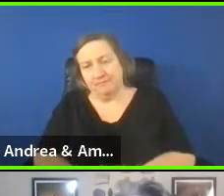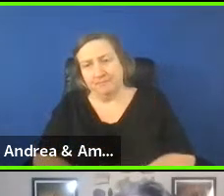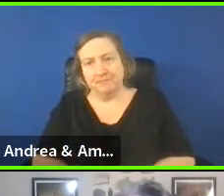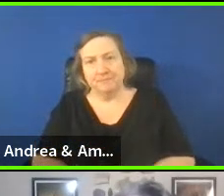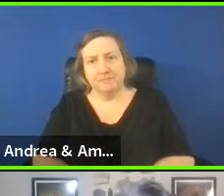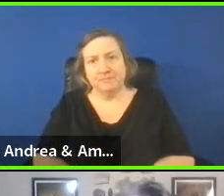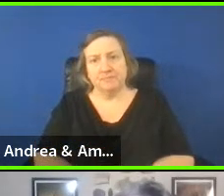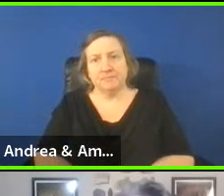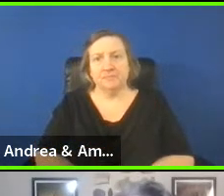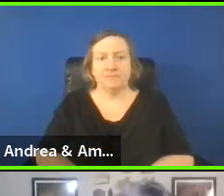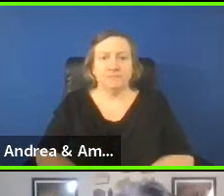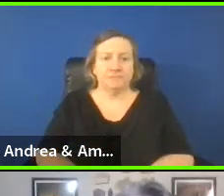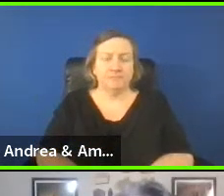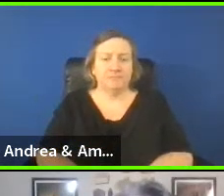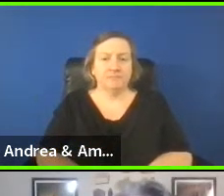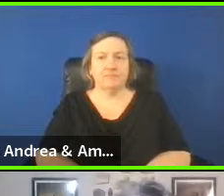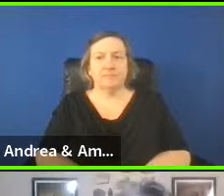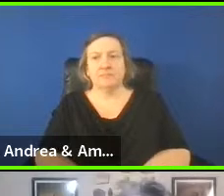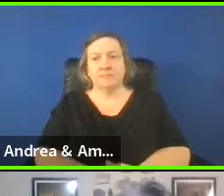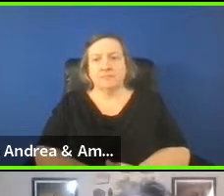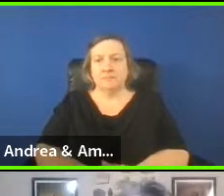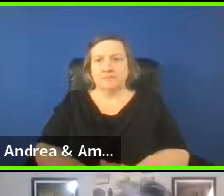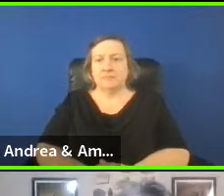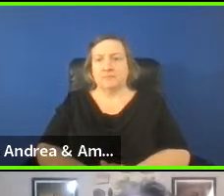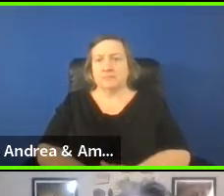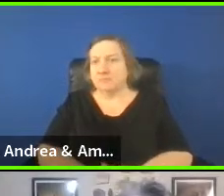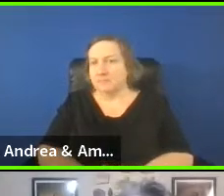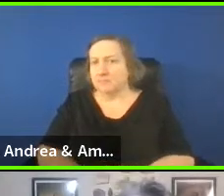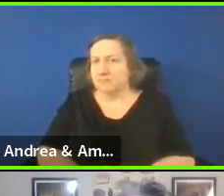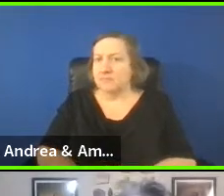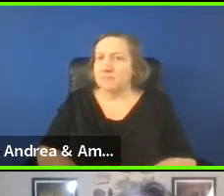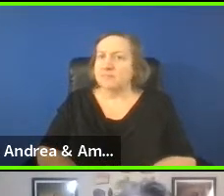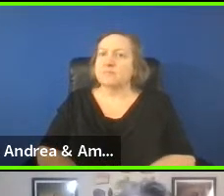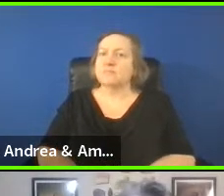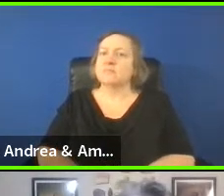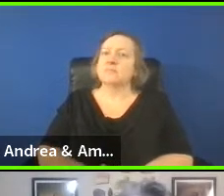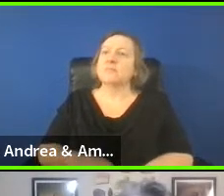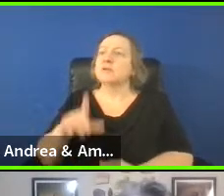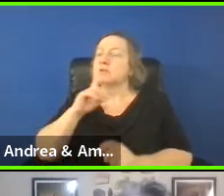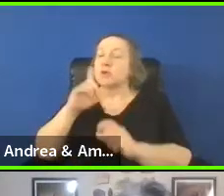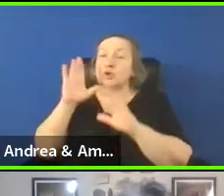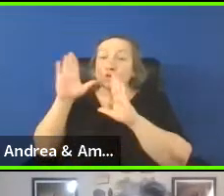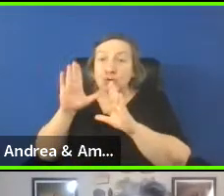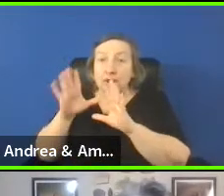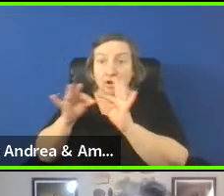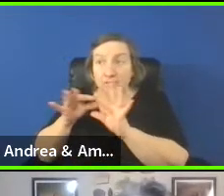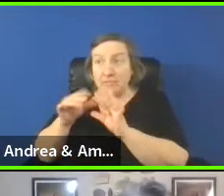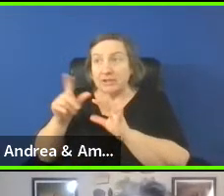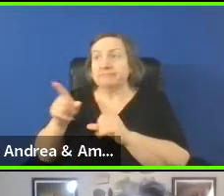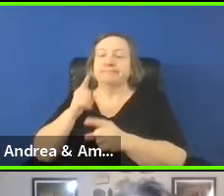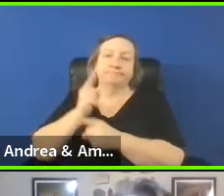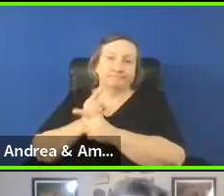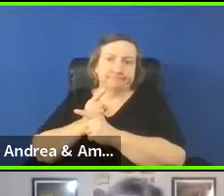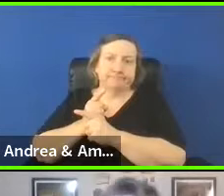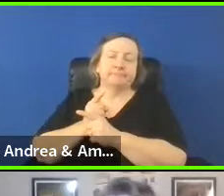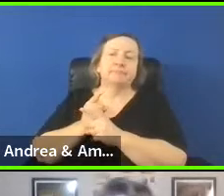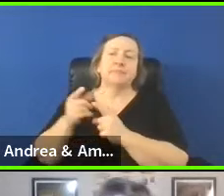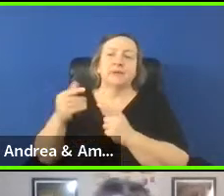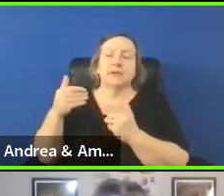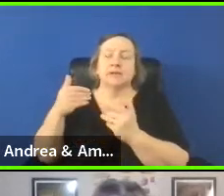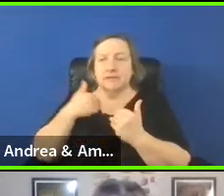Agreed. Sorry. Go ahead. All really great comments, and you're absolutely correct in that there